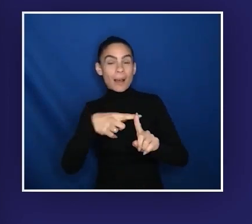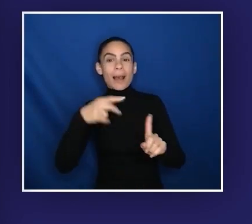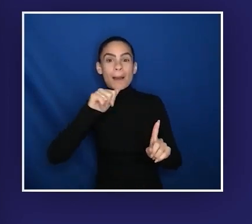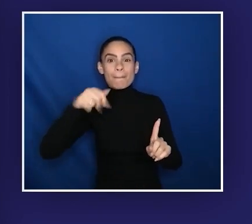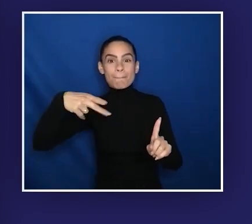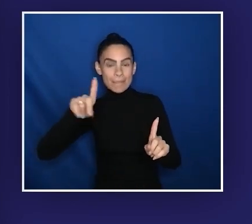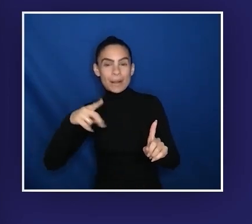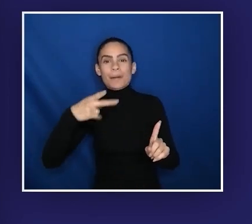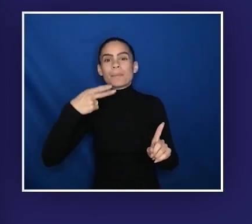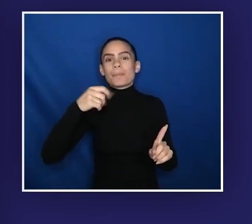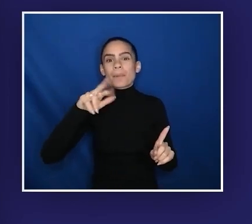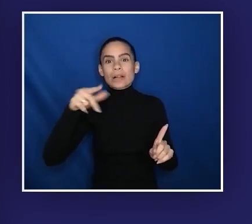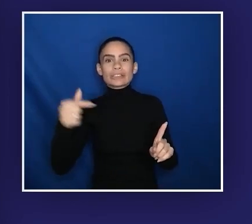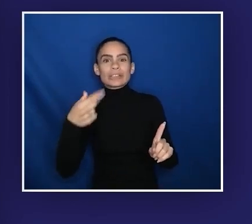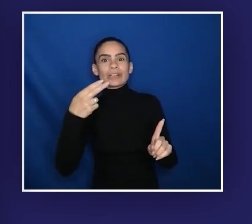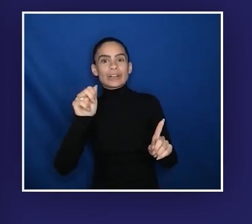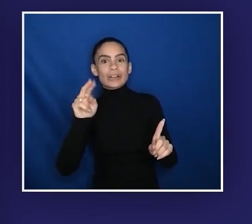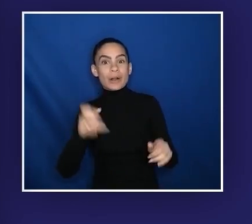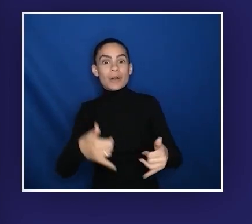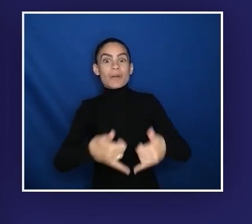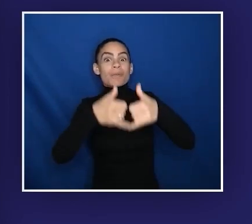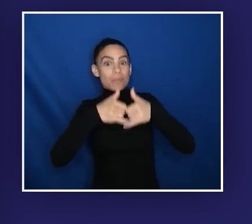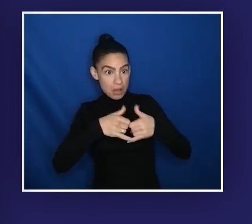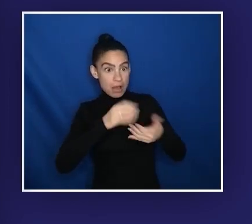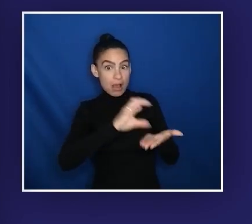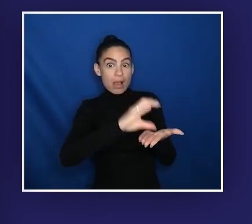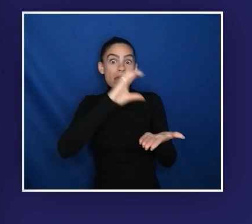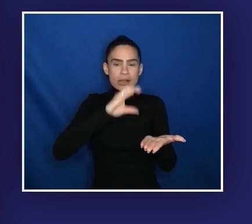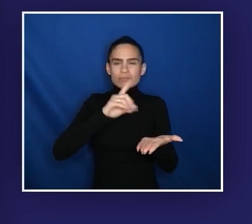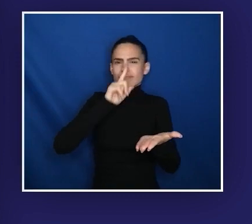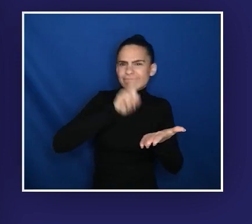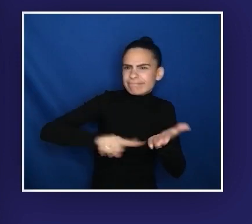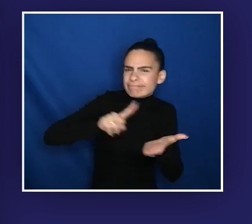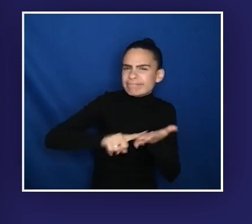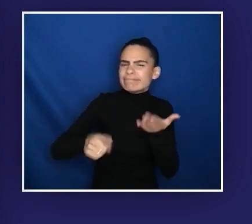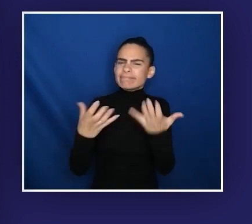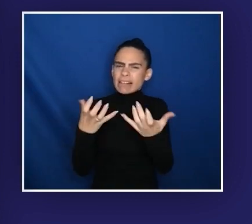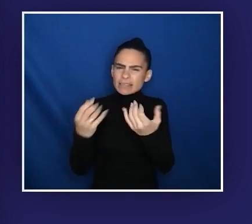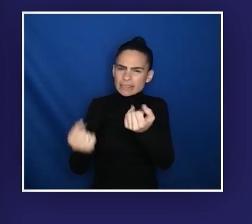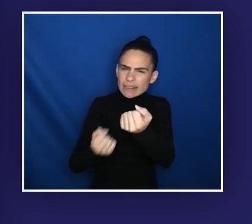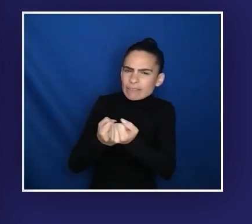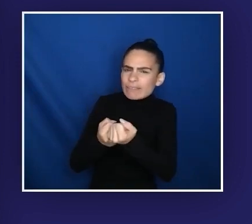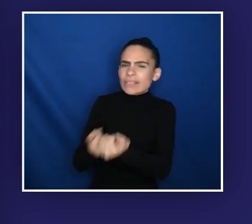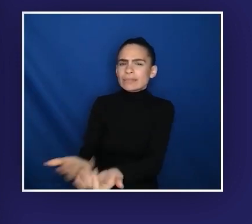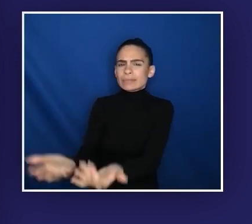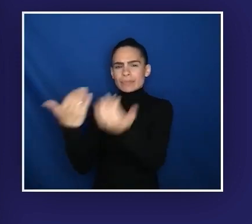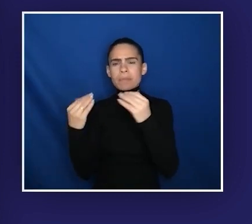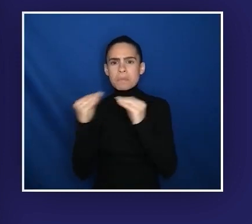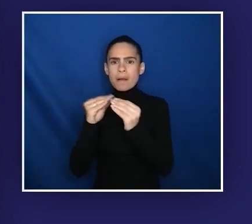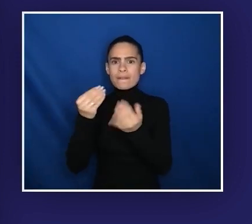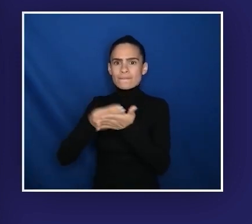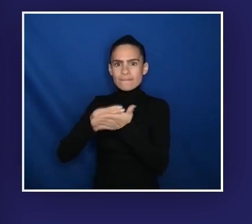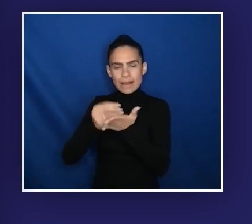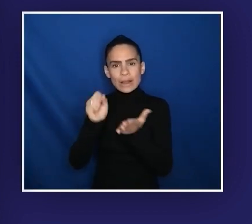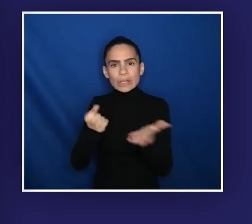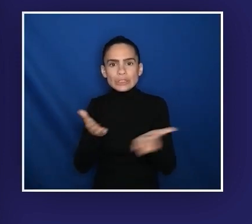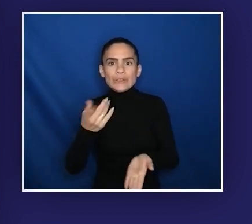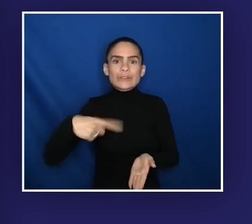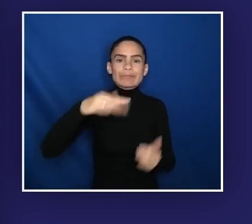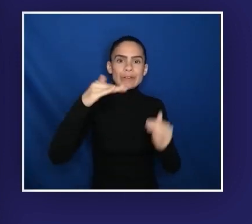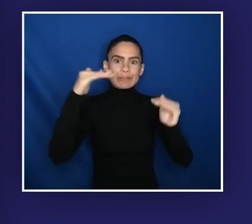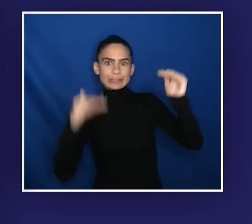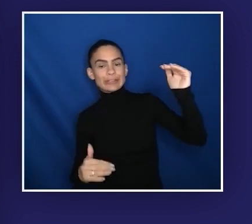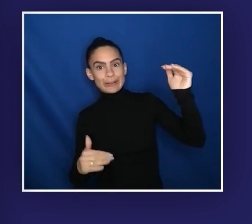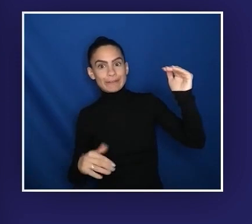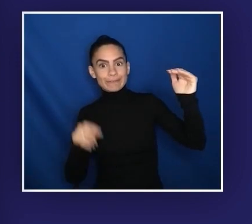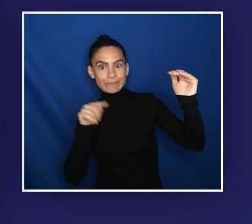and documenting the veterans' experience in order to better advocate and also push for more funding for veterans who are underserved, specifically for now